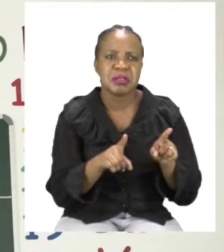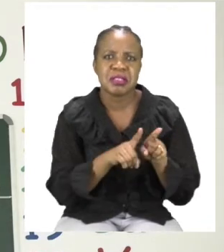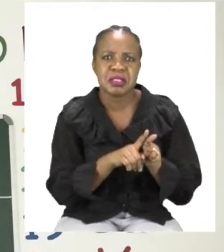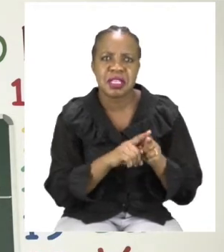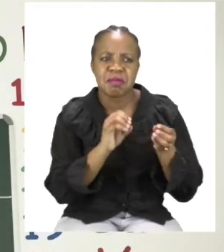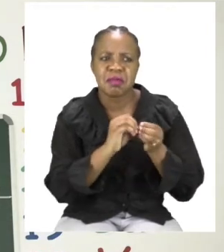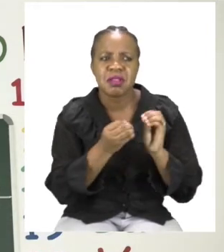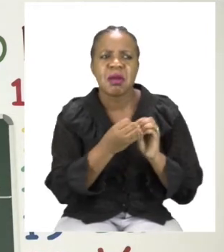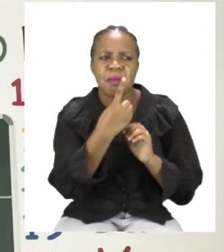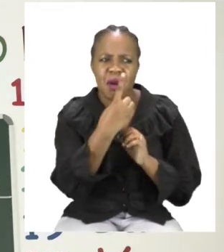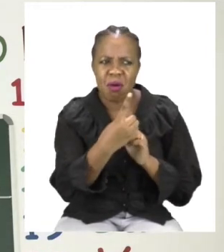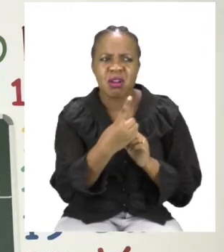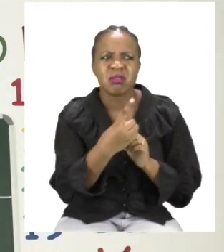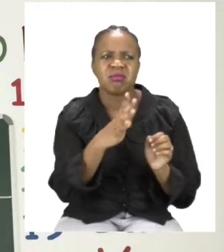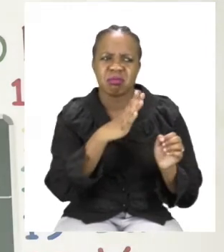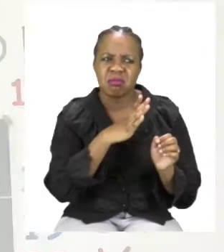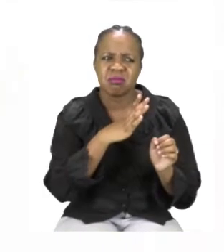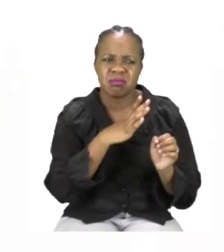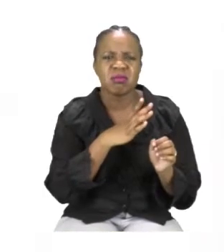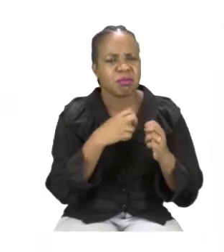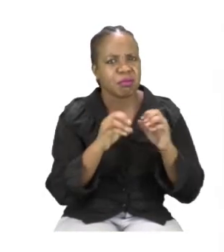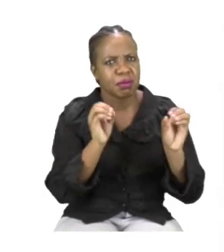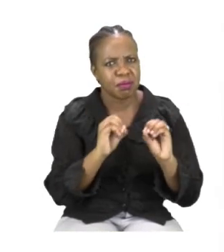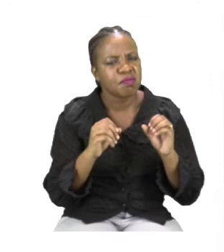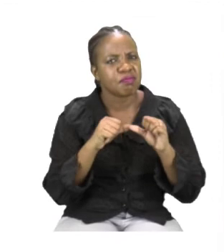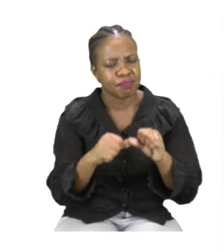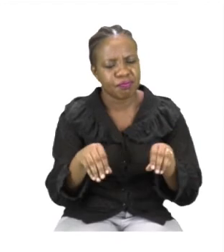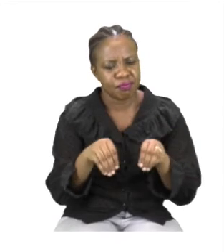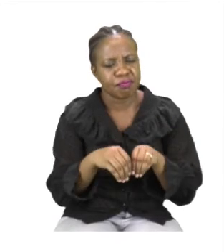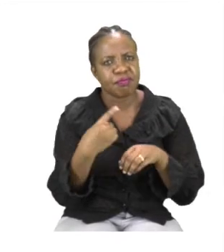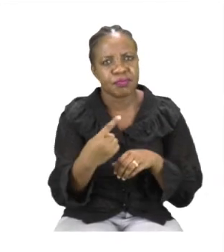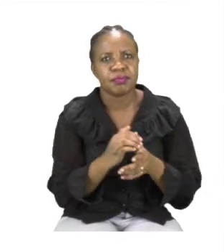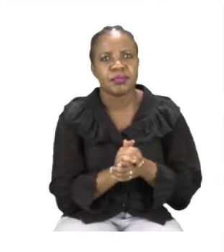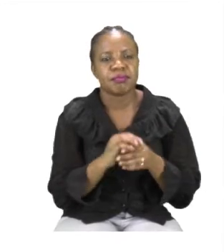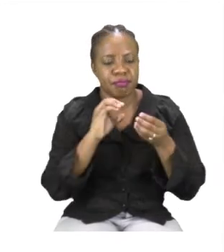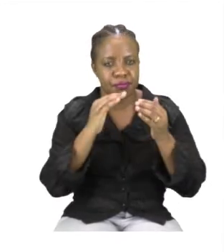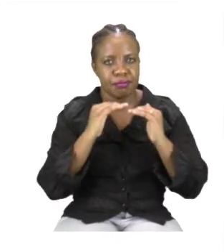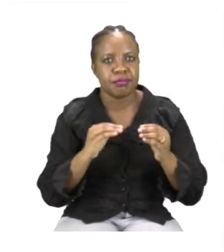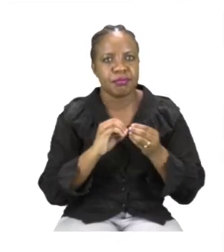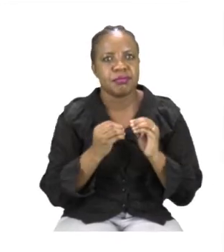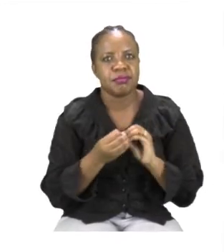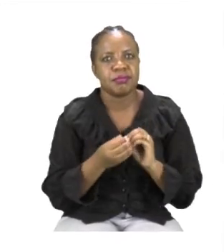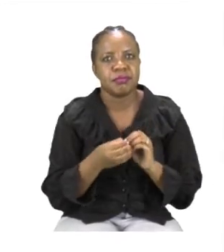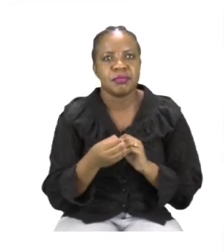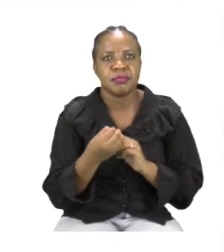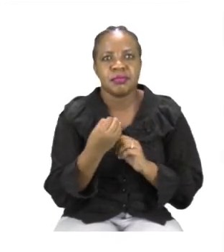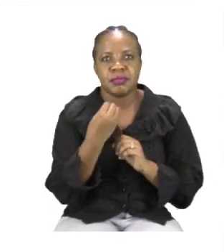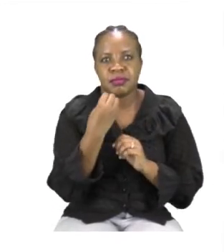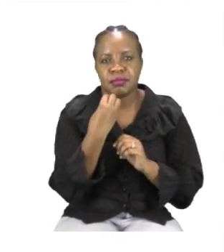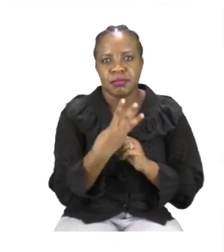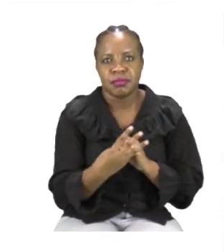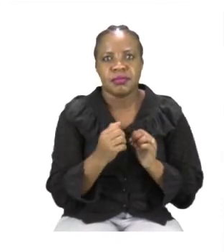do that one by yourselves. Now let us go to number 3. Number 3, we are breaking the